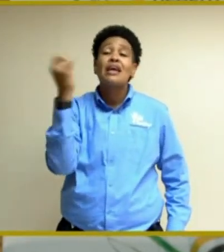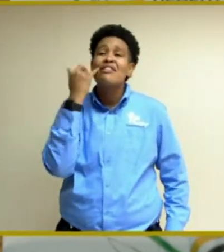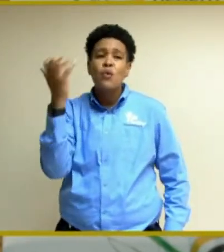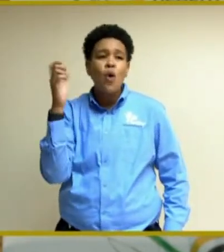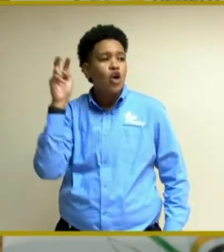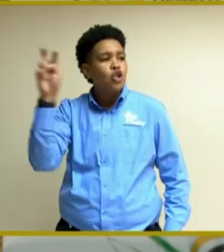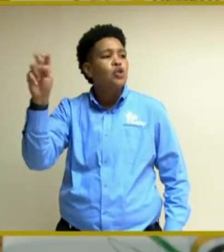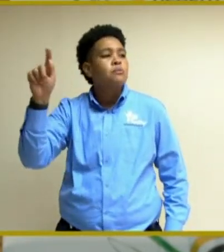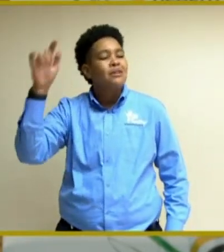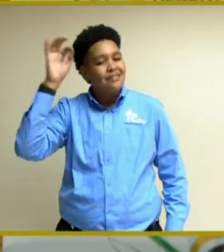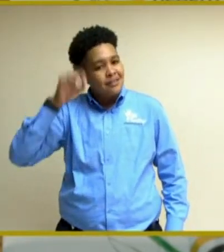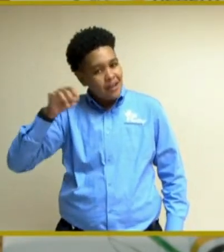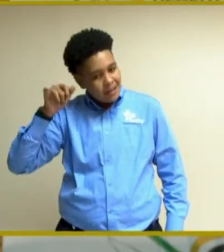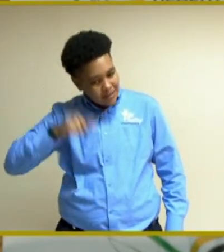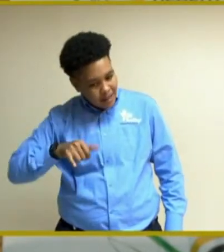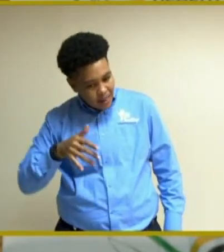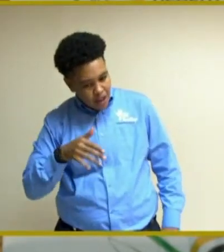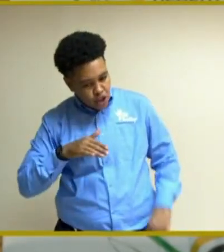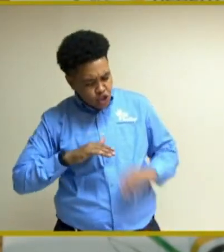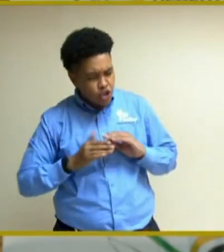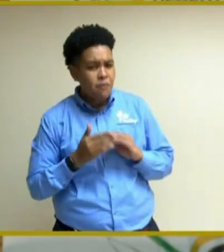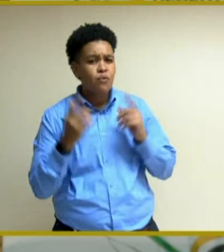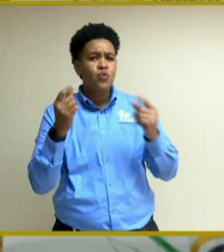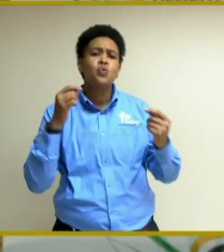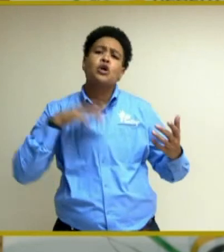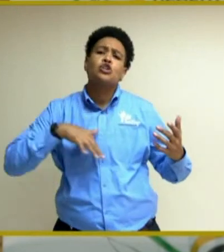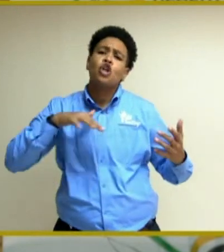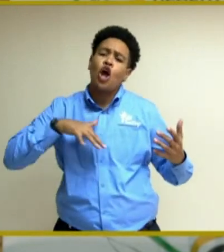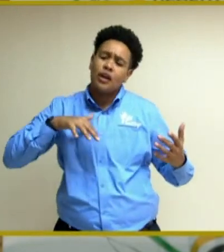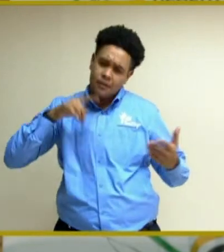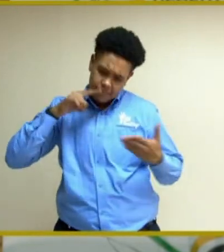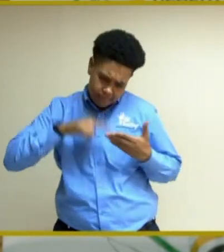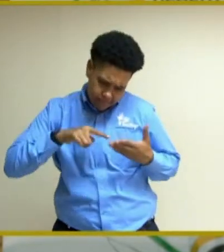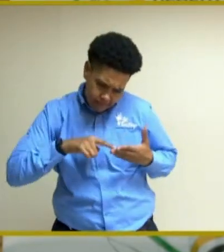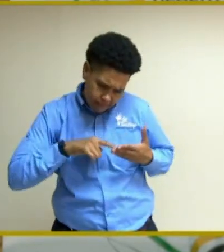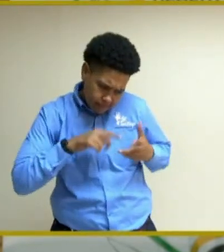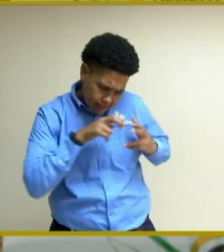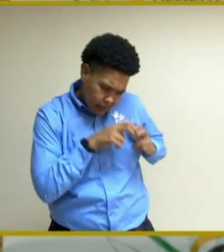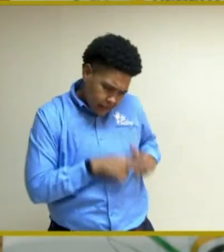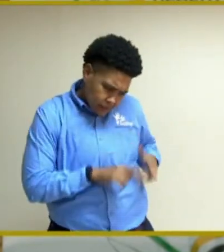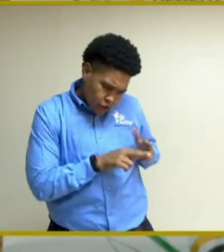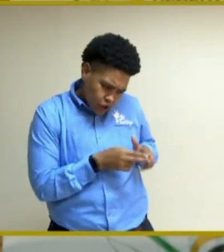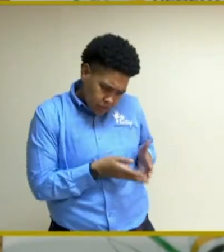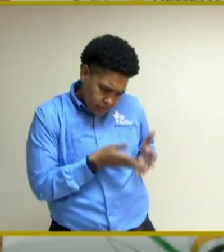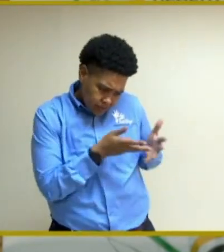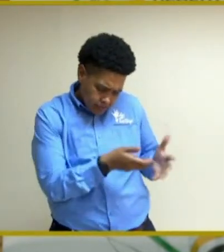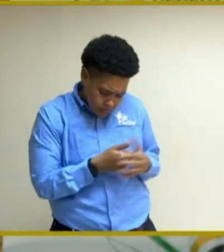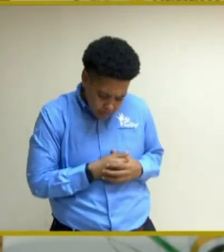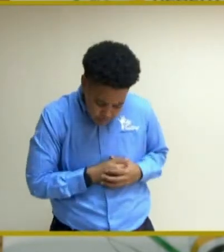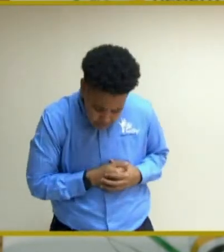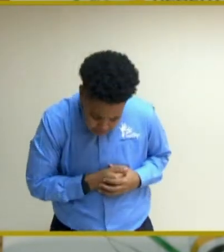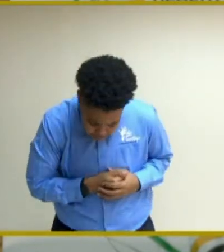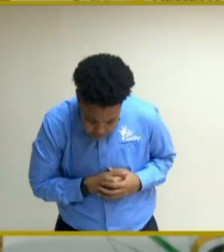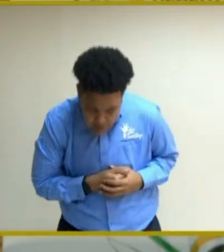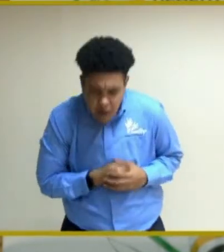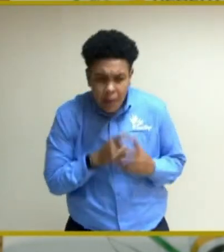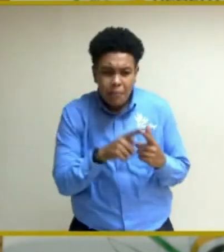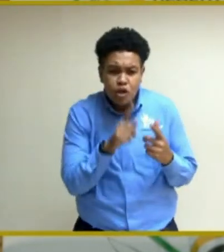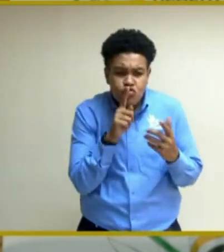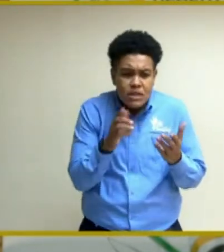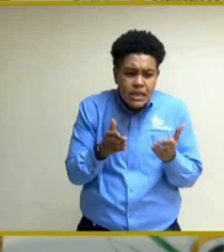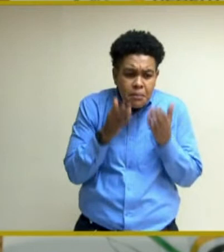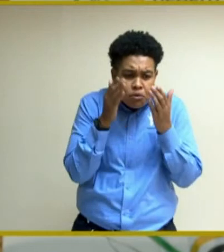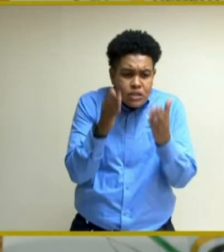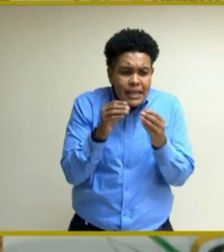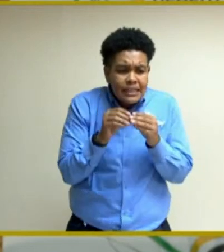she has chosen to be here, to do a study, an assessment of the numbers, and to present it in a